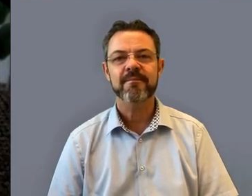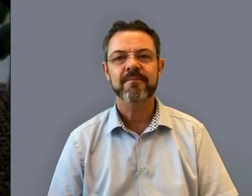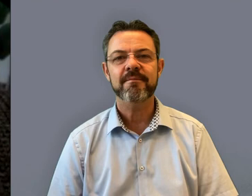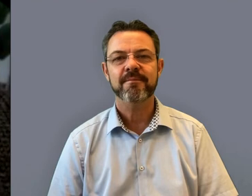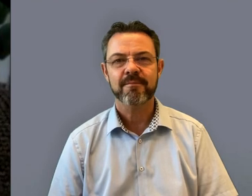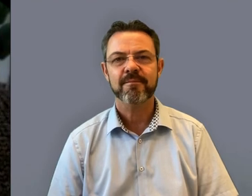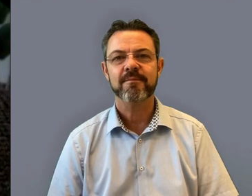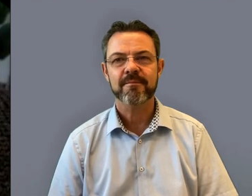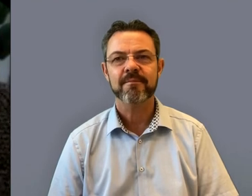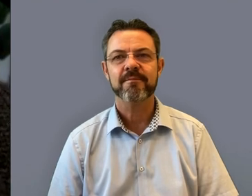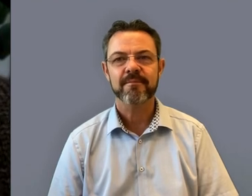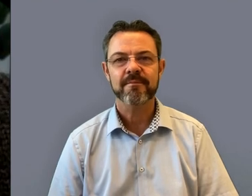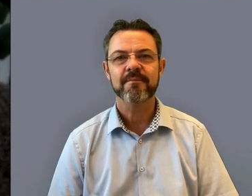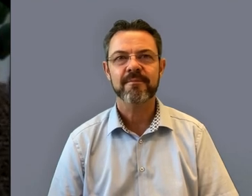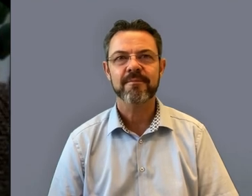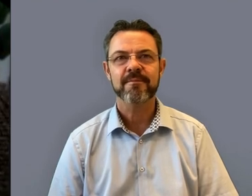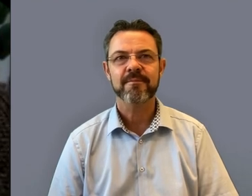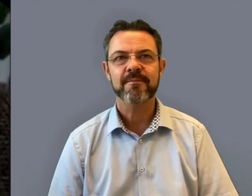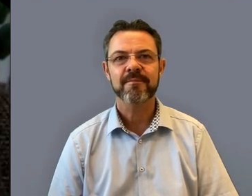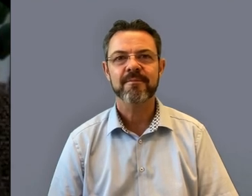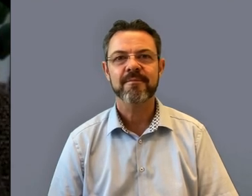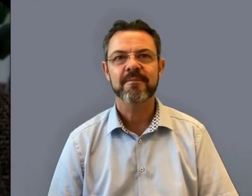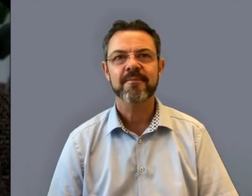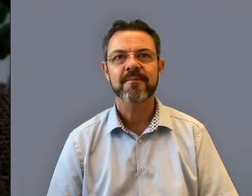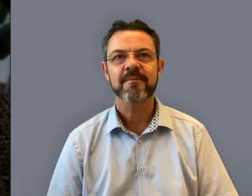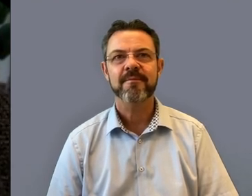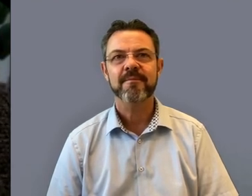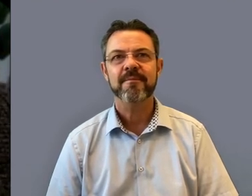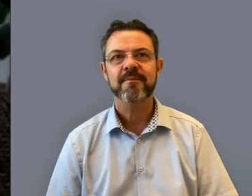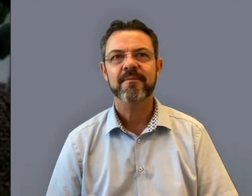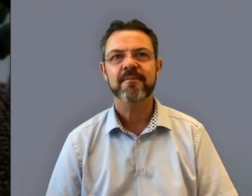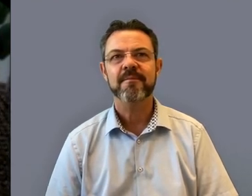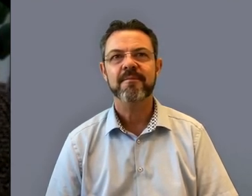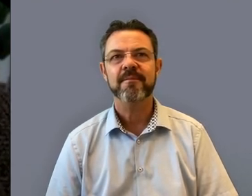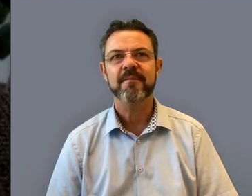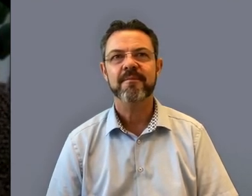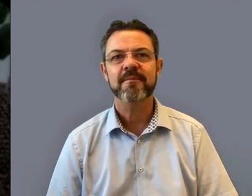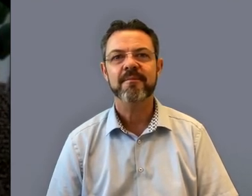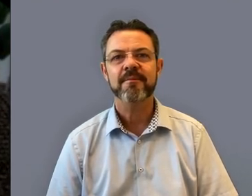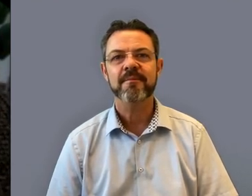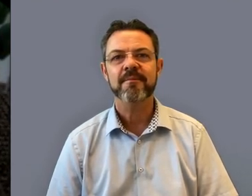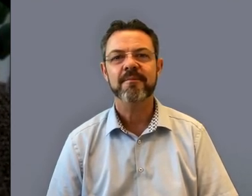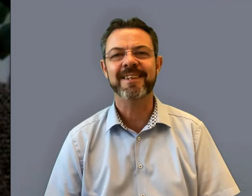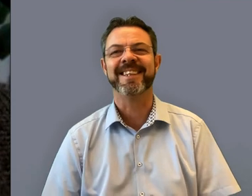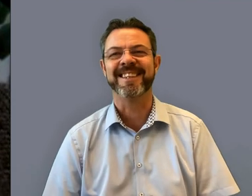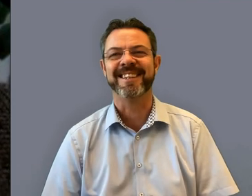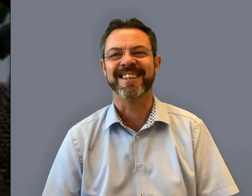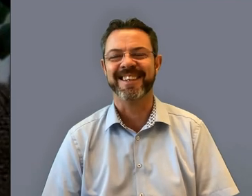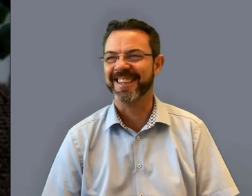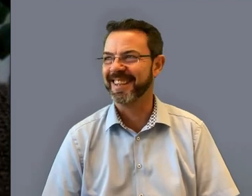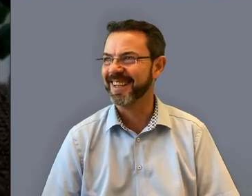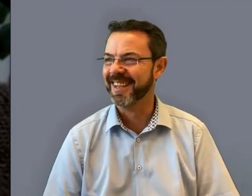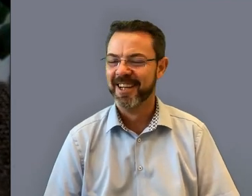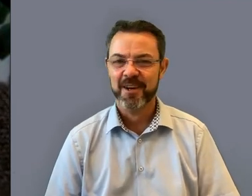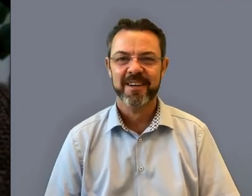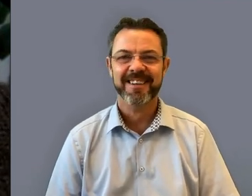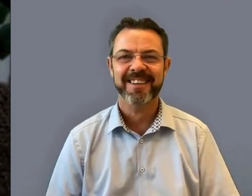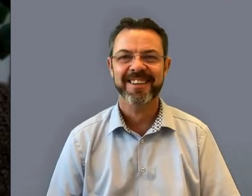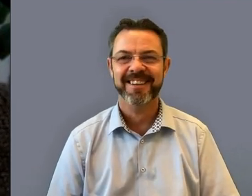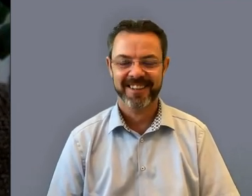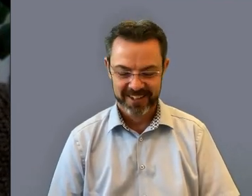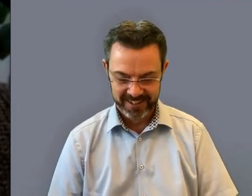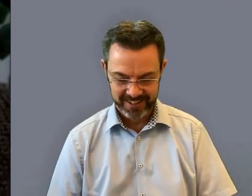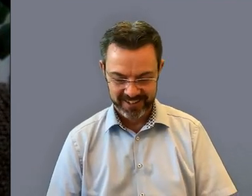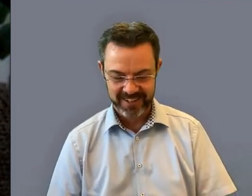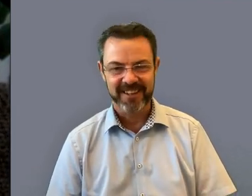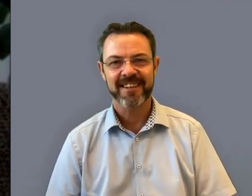it's been a fun journey. So and look, I'm a startup, so I can barely tell you what's going to happen next month. so